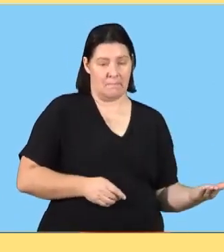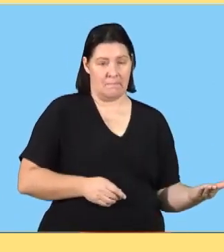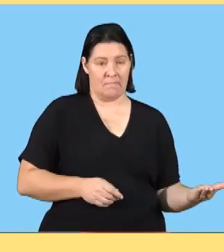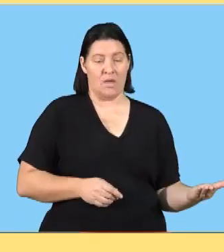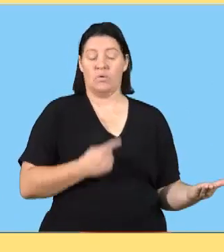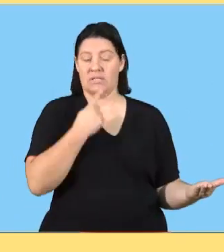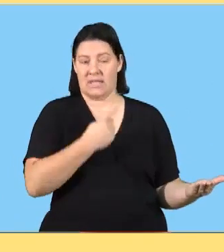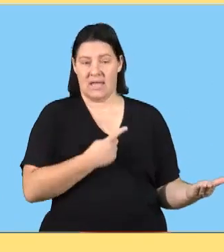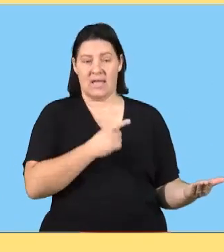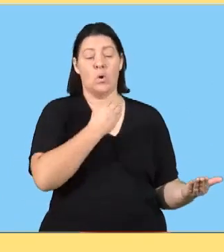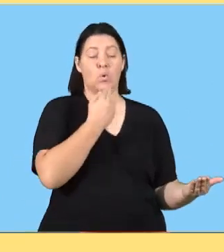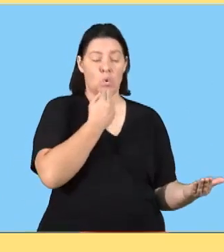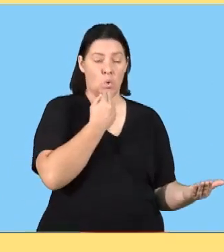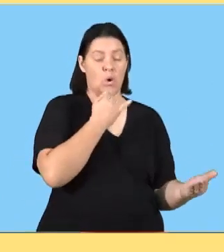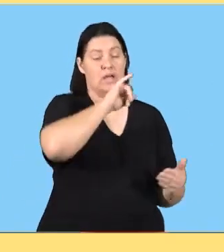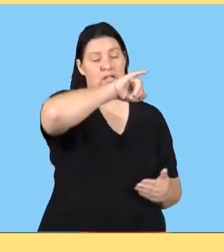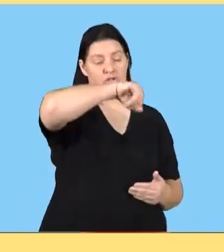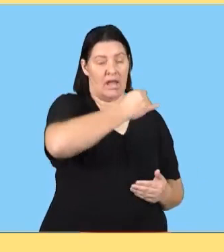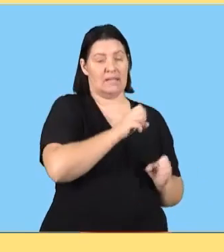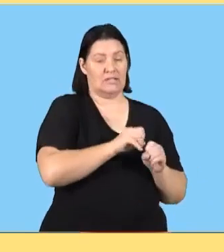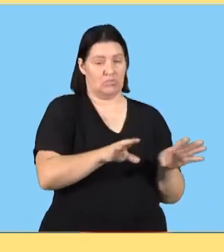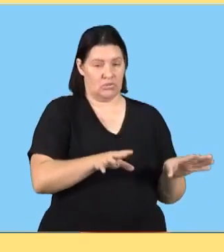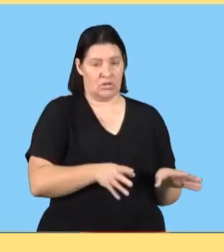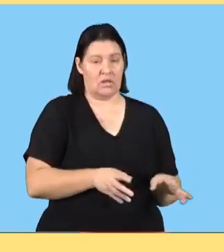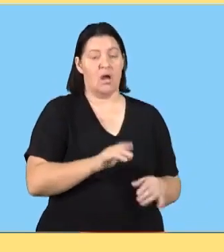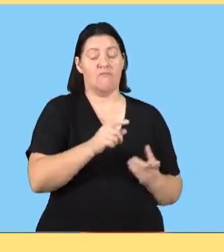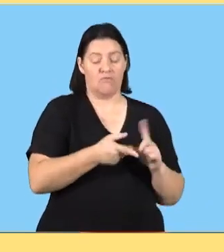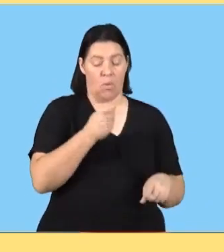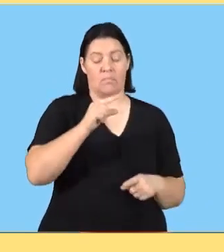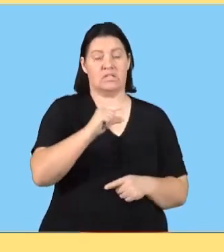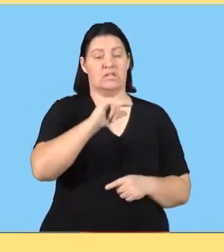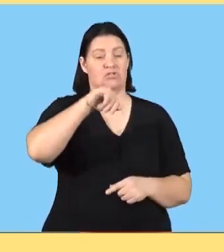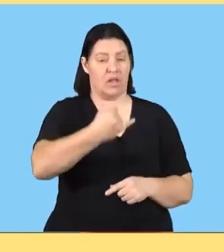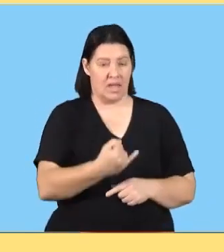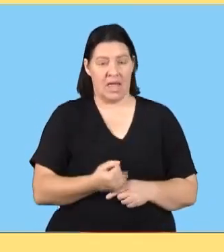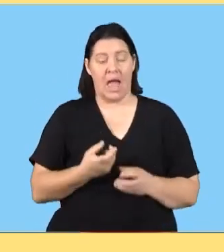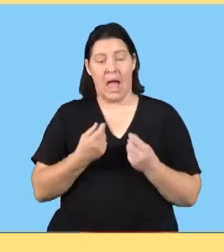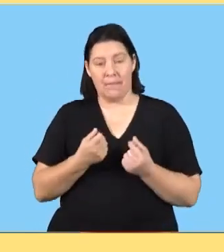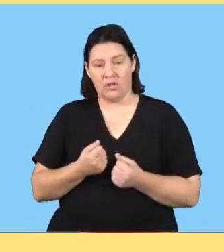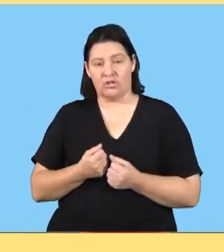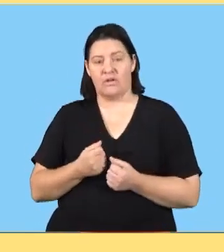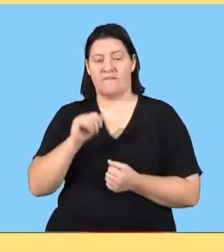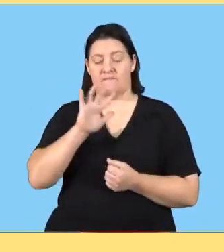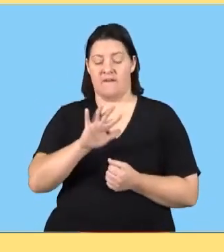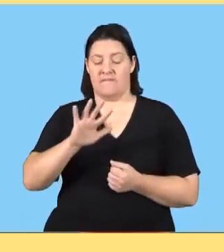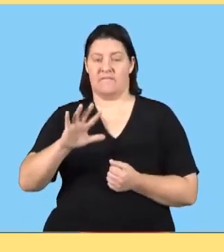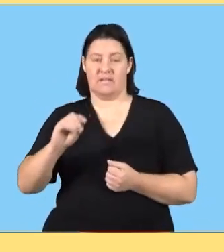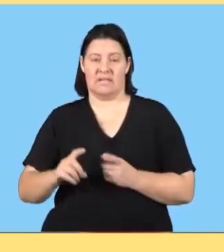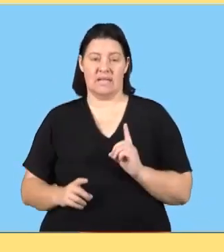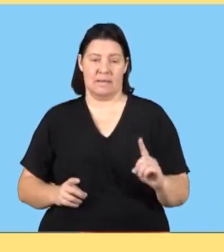side. Then we'll say Jack Distributors 550 on the debit side.